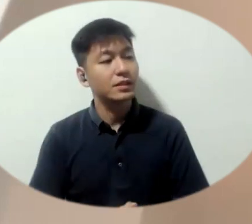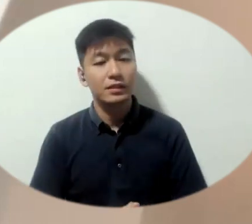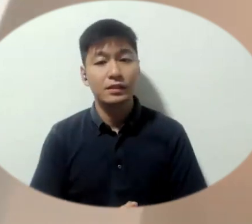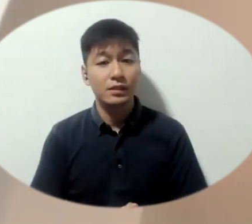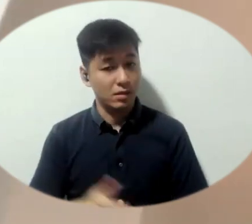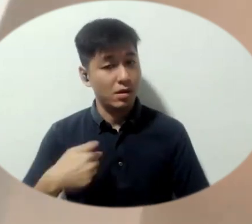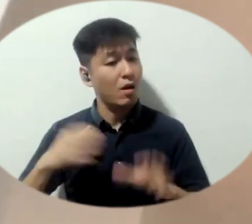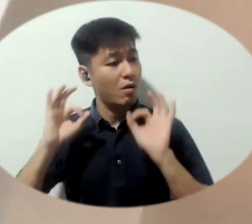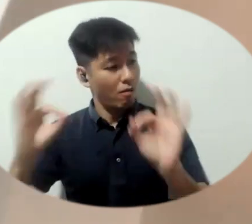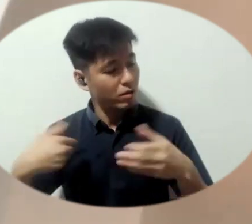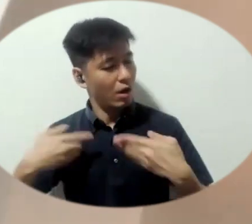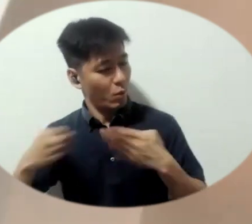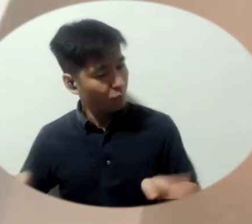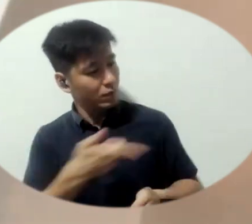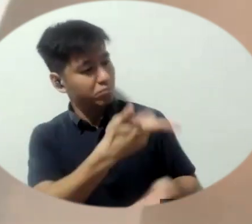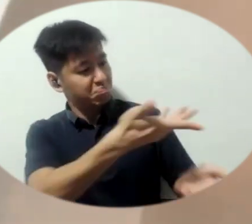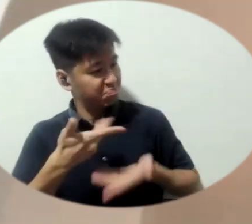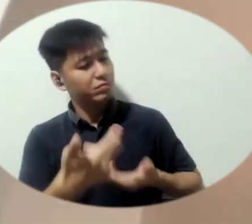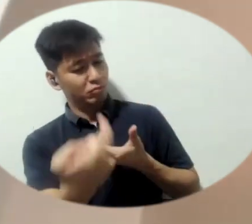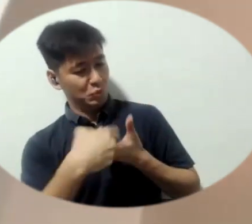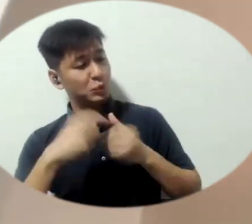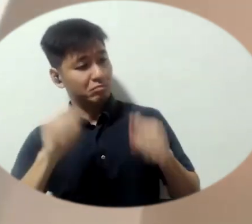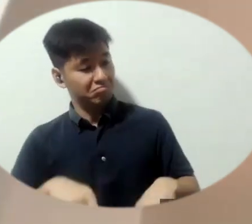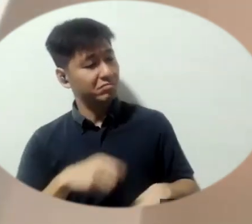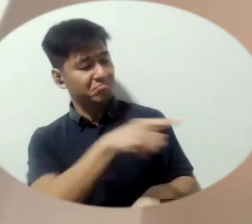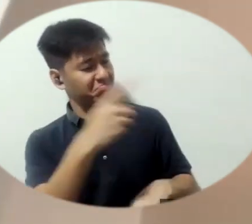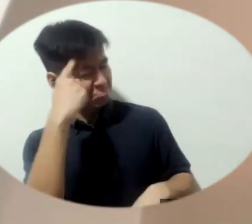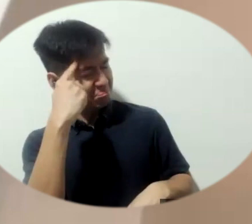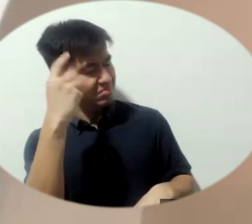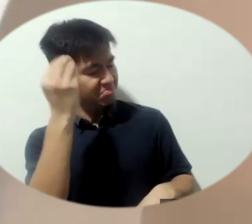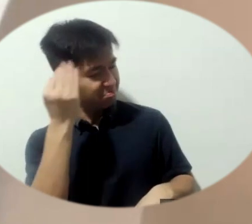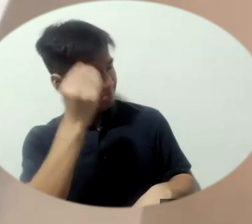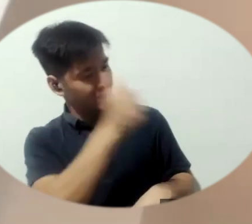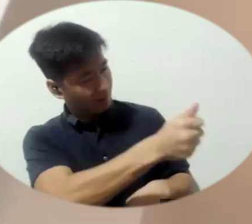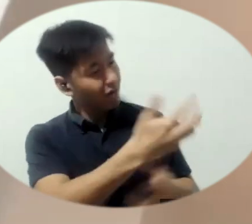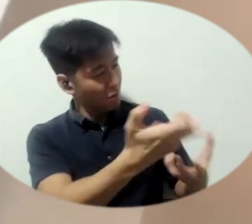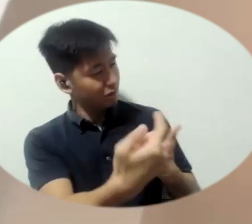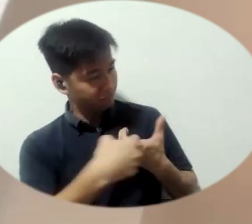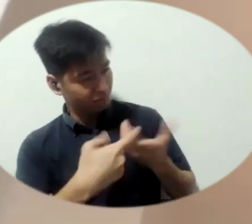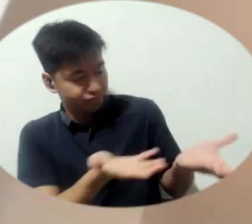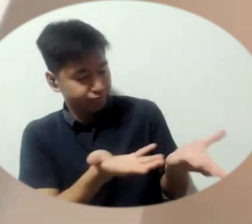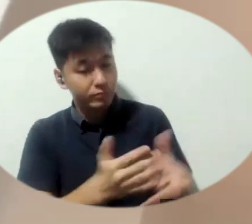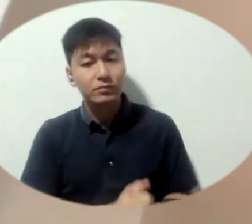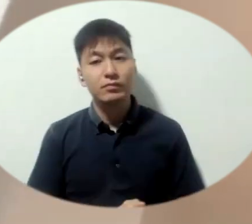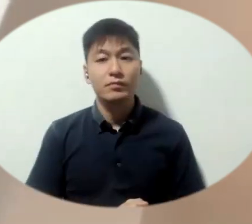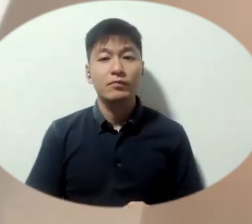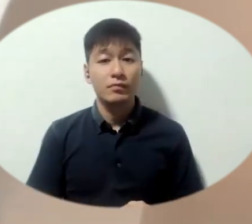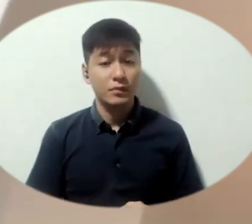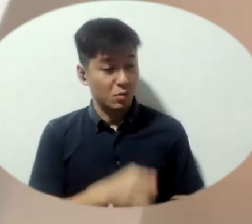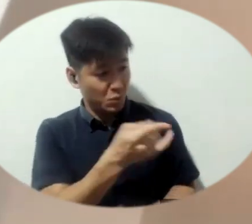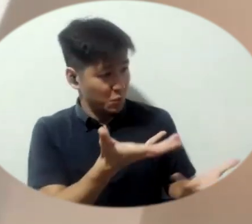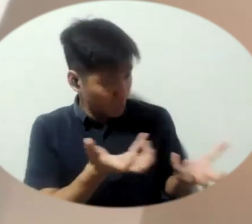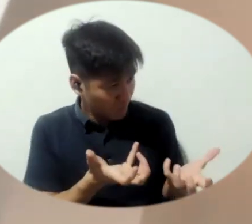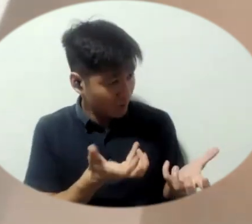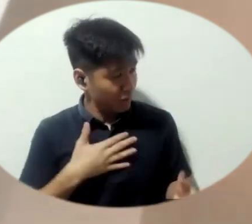make that an amazing and beautiful experience to you. Do you want to do it? And he said, yes, that